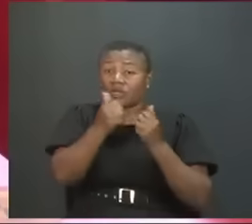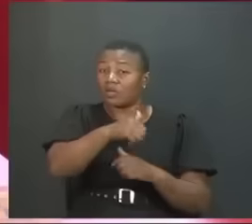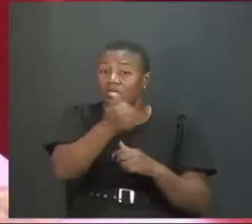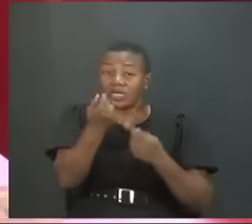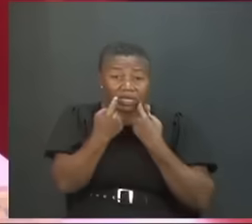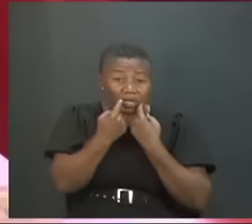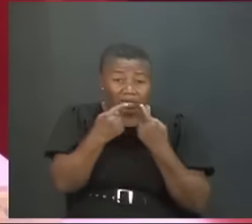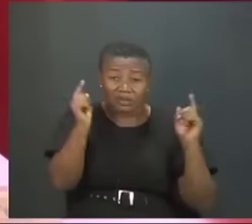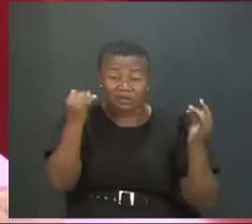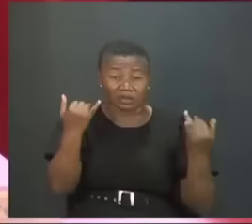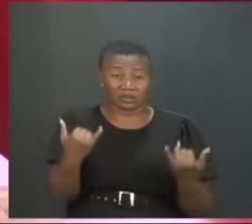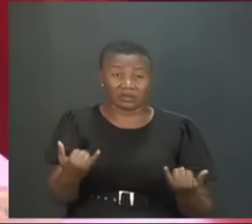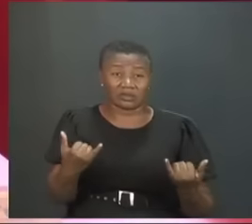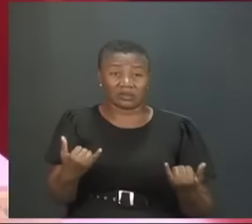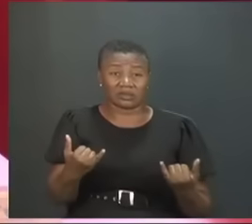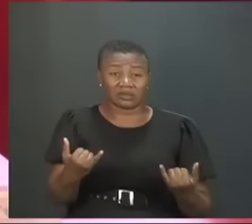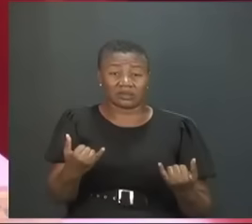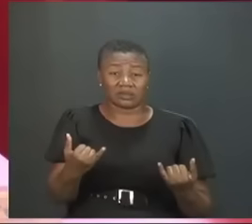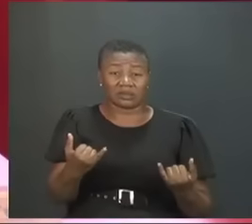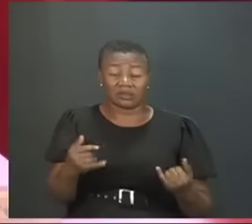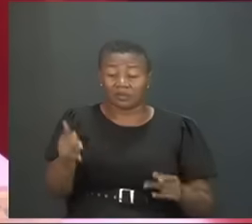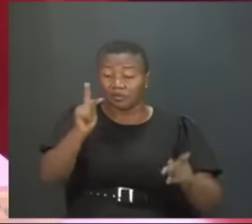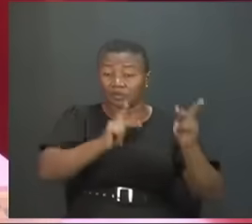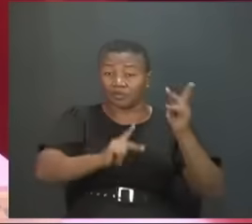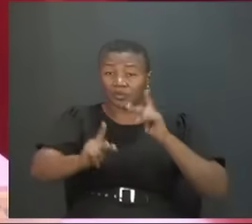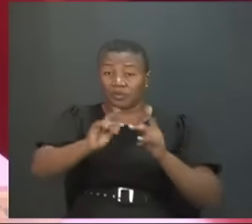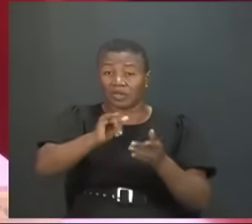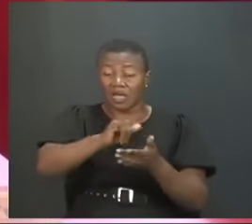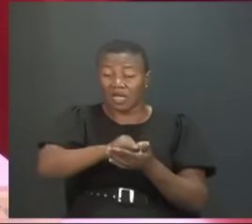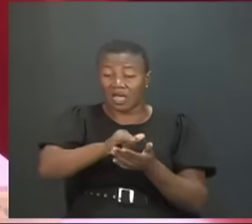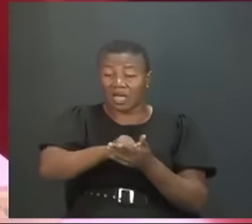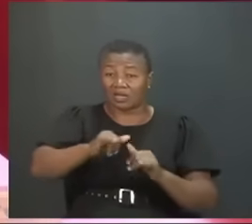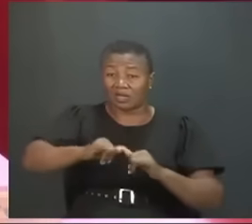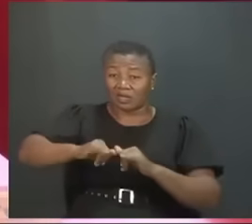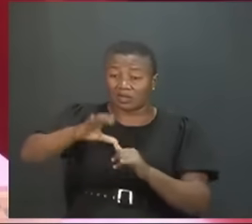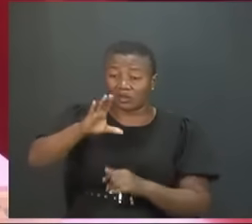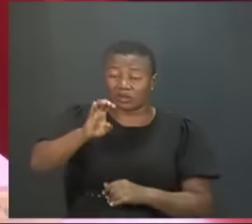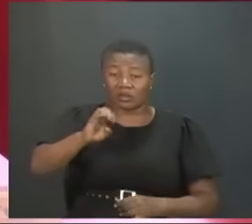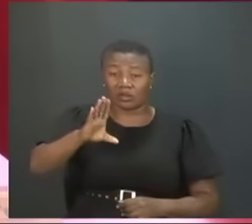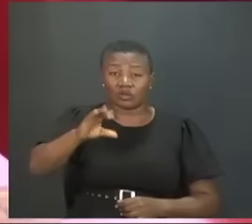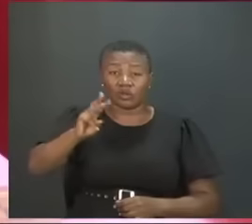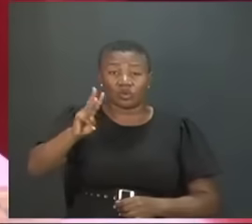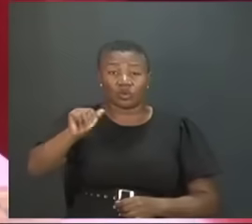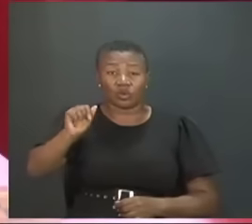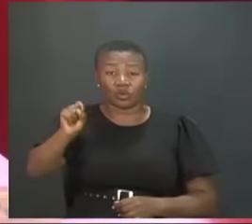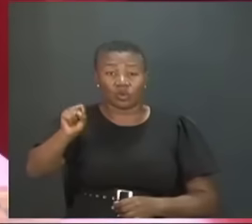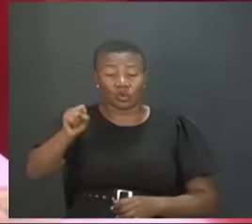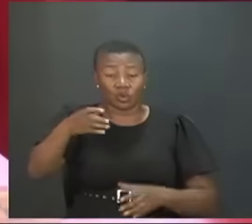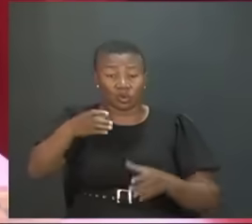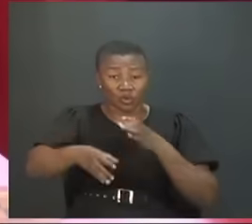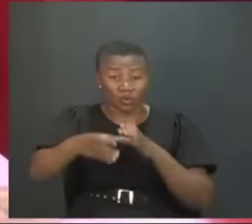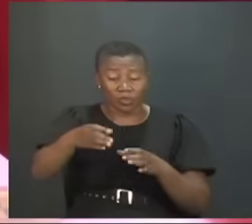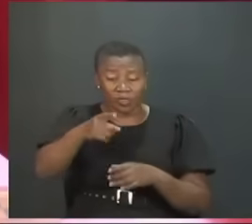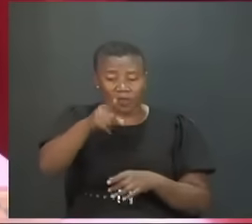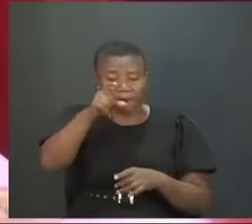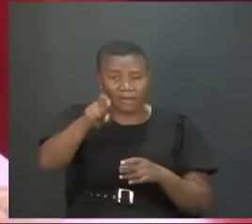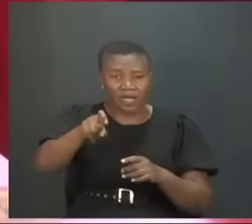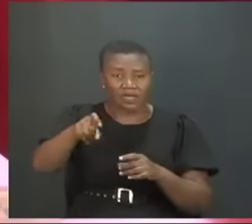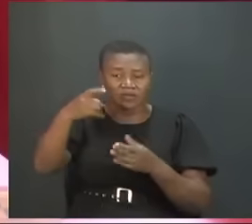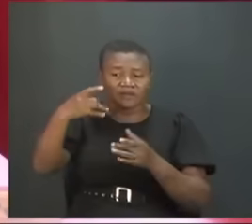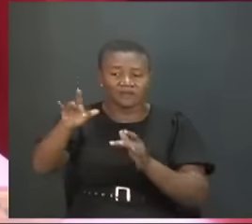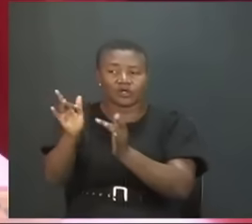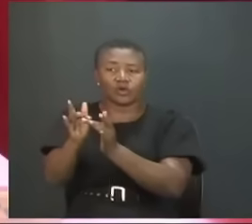that the principle at the ECOWAS court is that you must have exhausted local remedies before you go